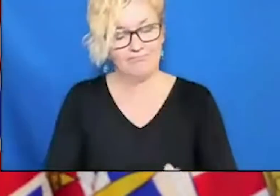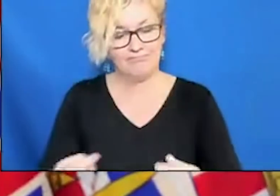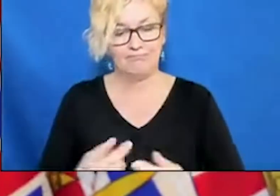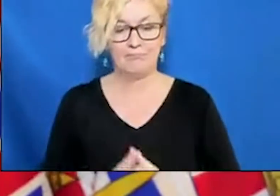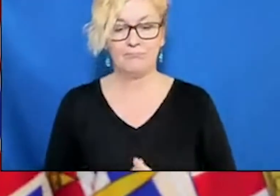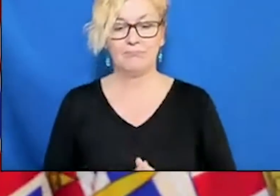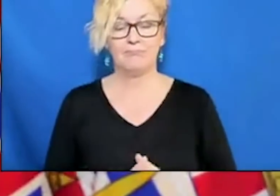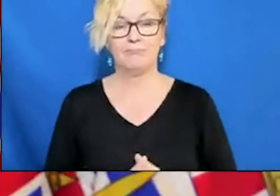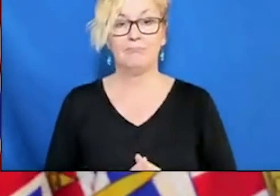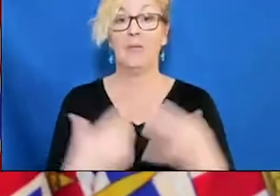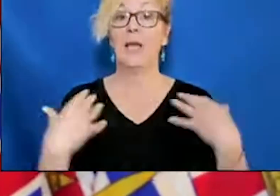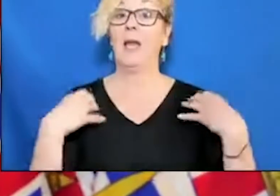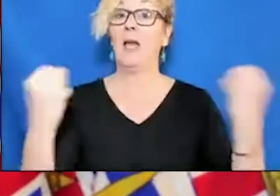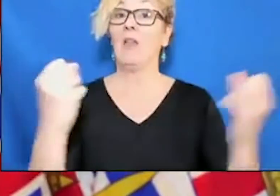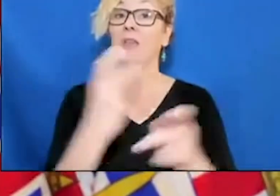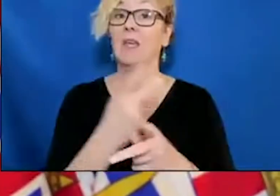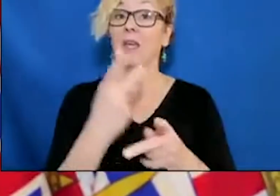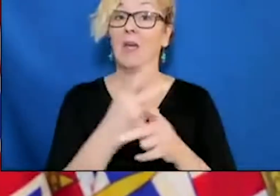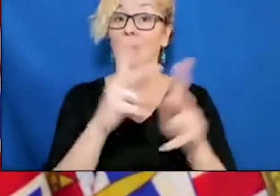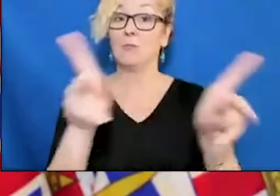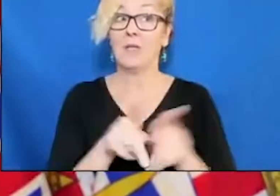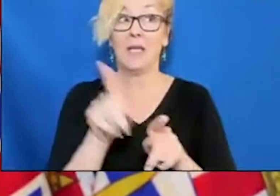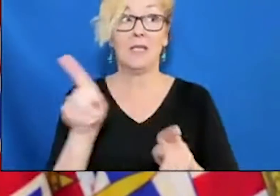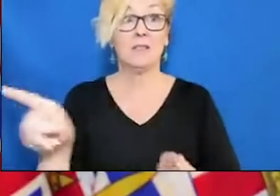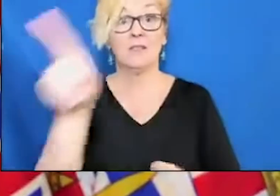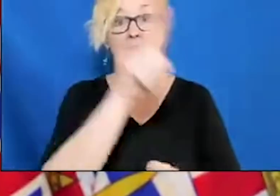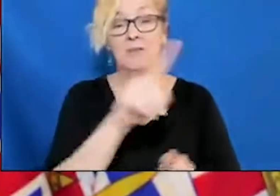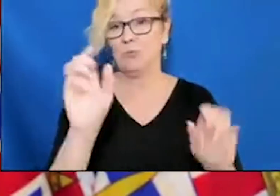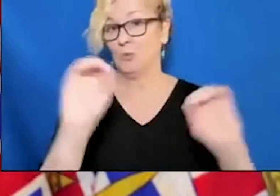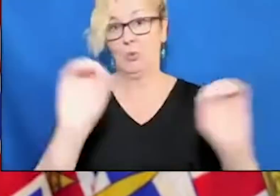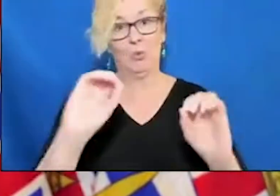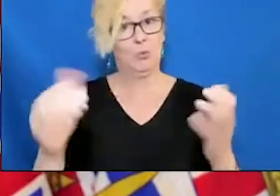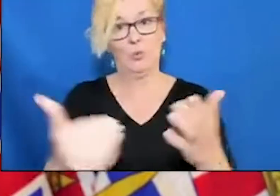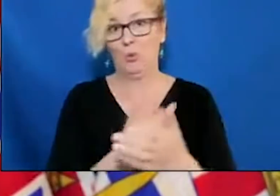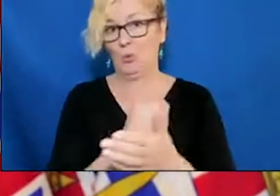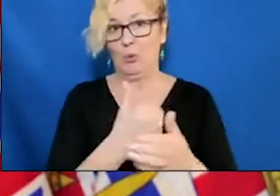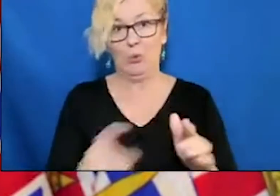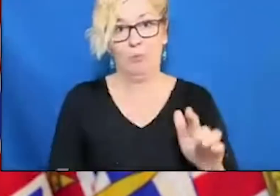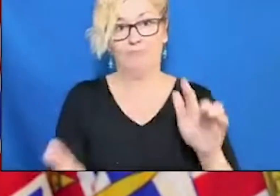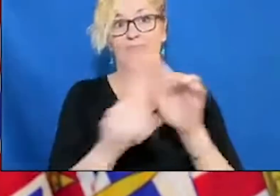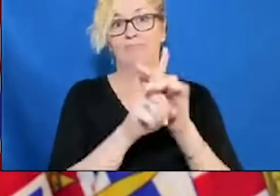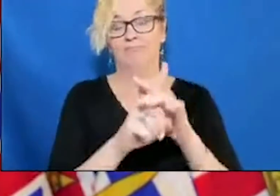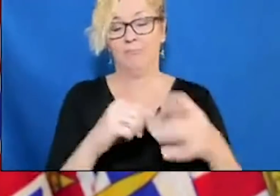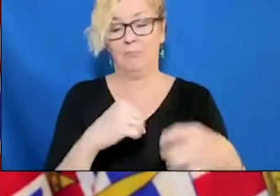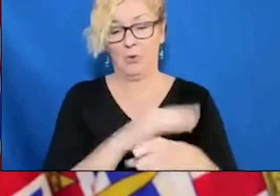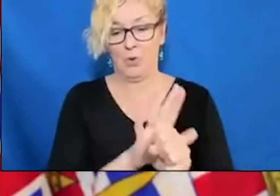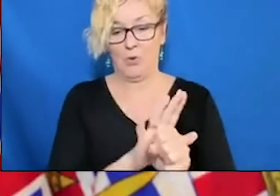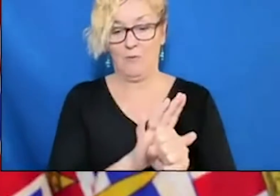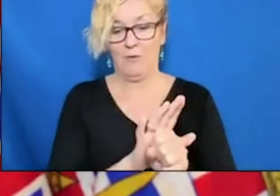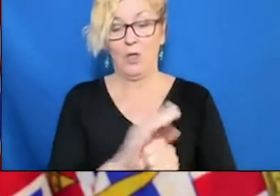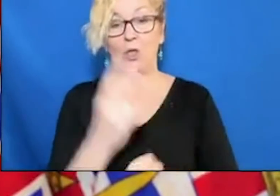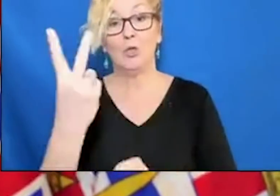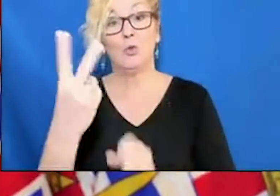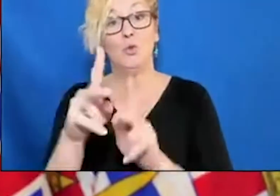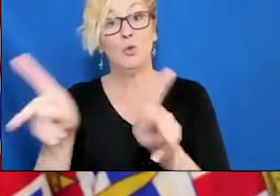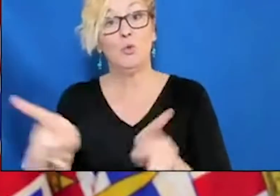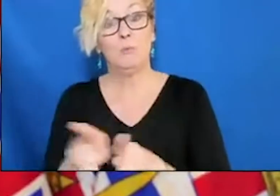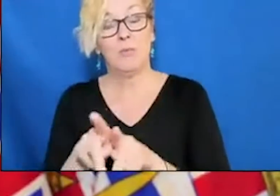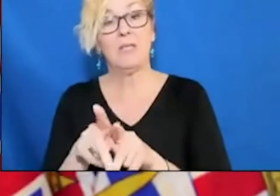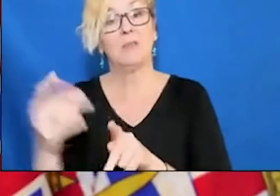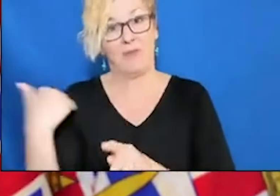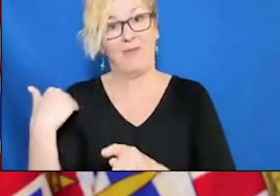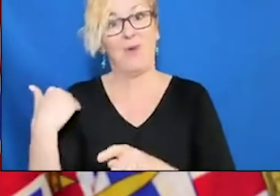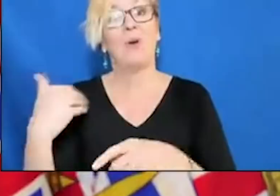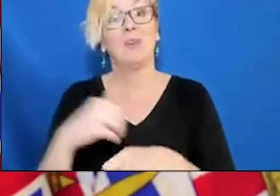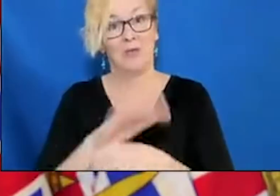the outbreaks have been declared over at the Florentine in Interior Health and Chilliwack General Hospital as well. So that leaves us with 4